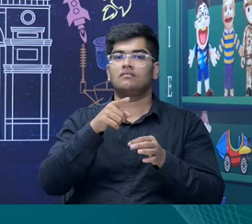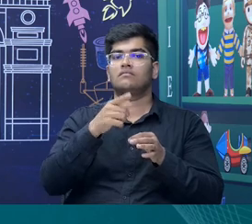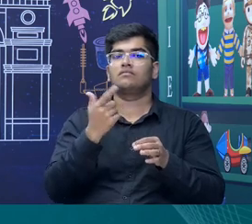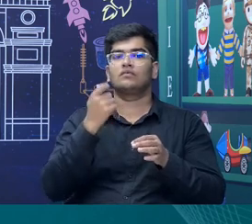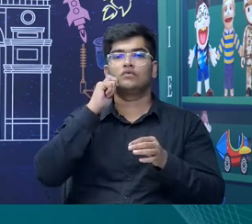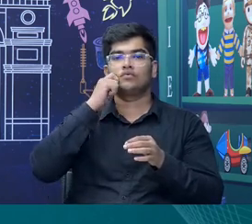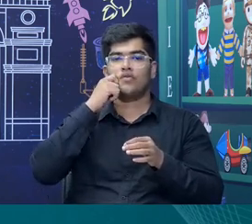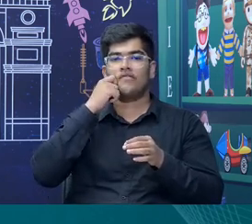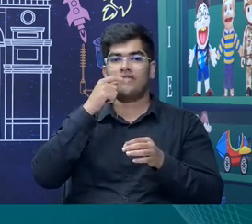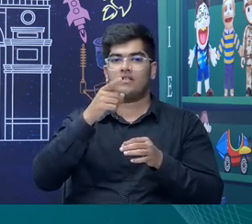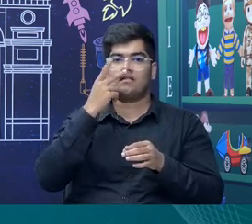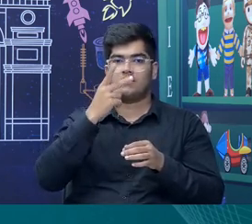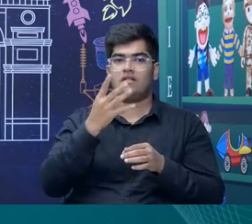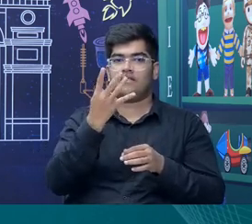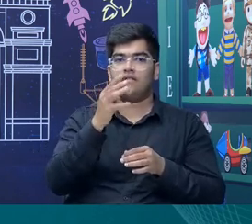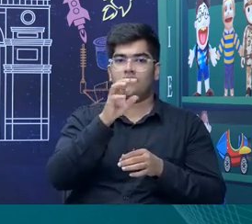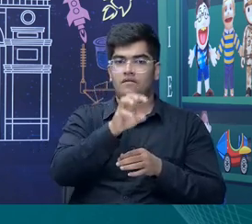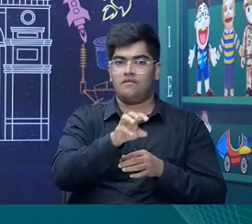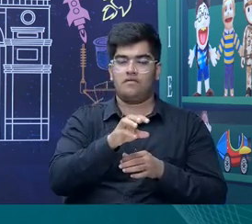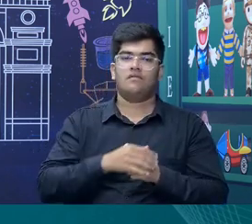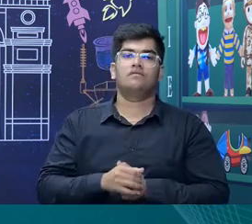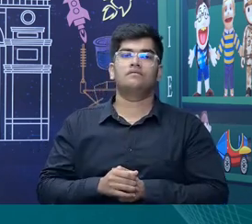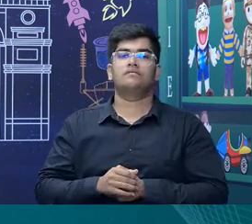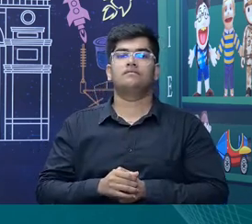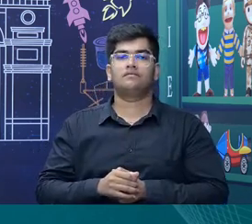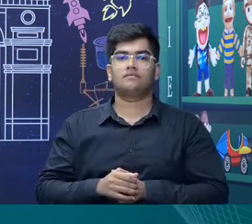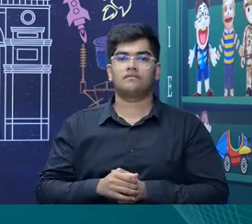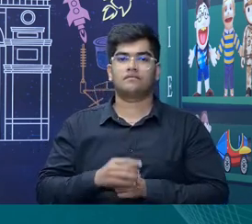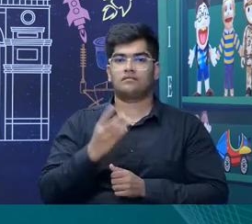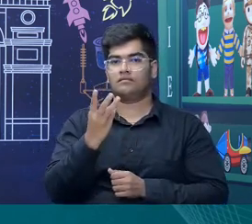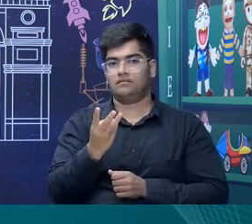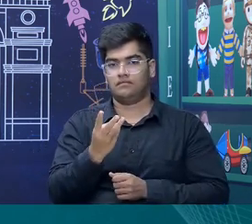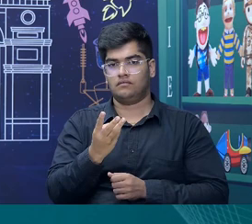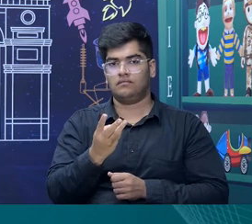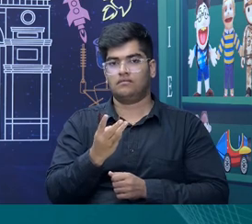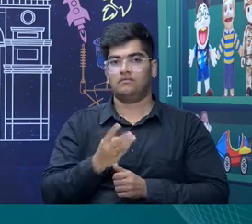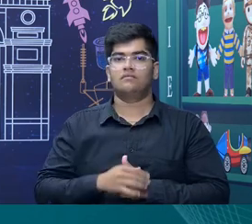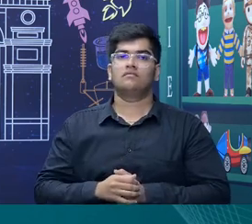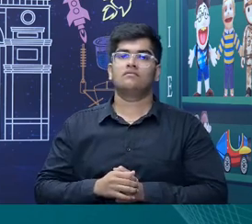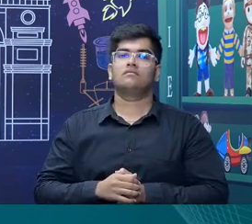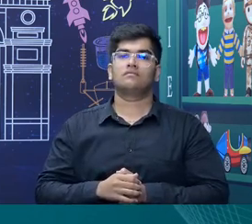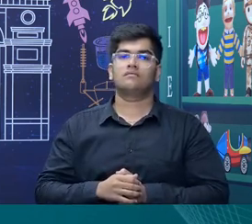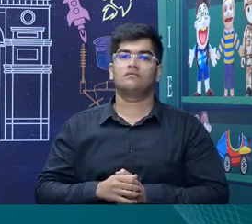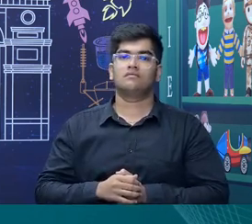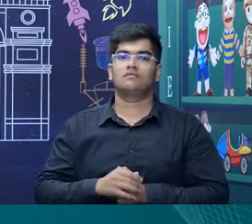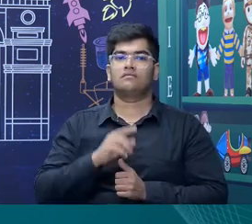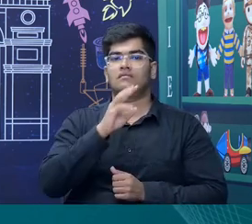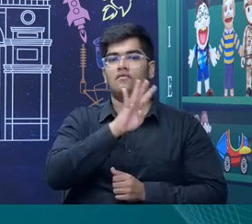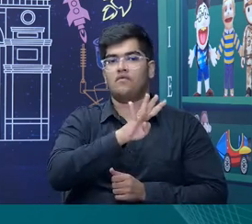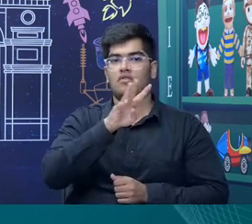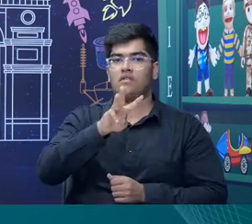this thing 4 for Arun 3 for Varun and one for